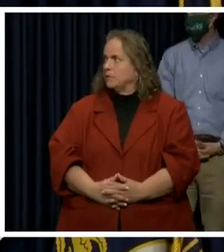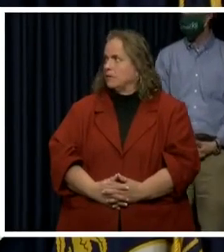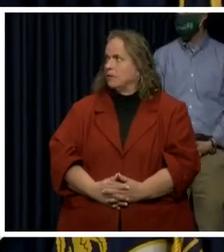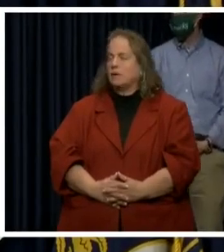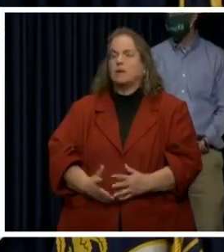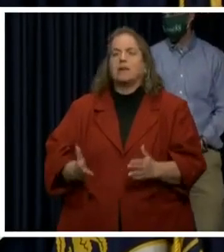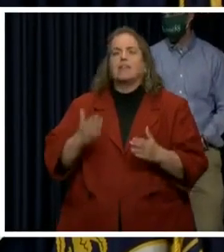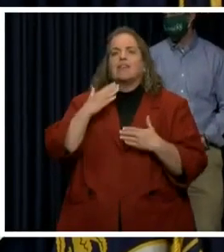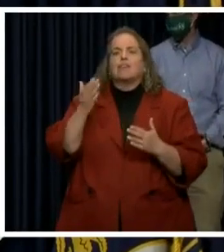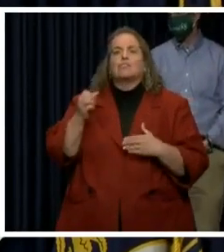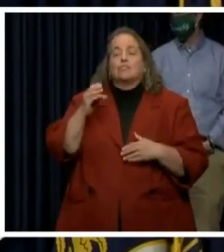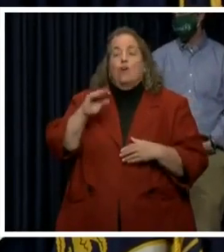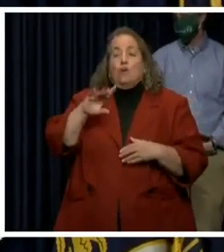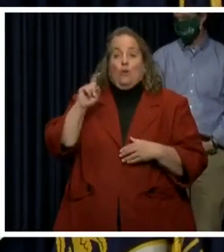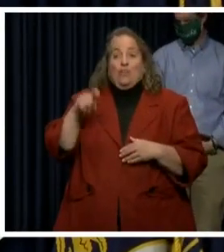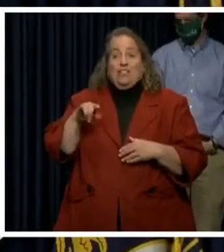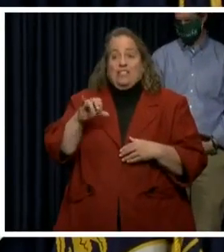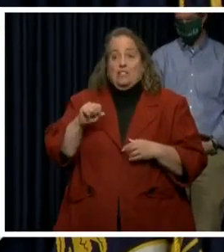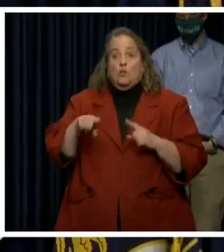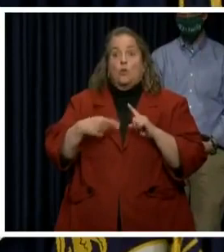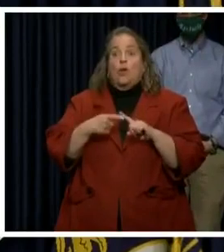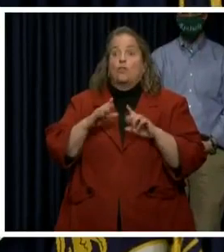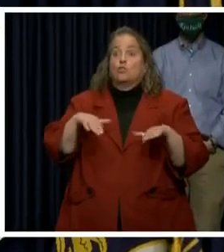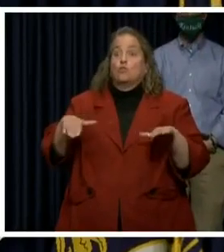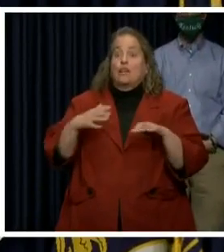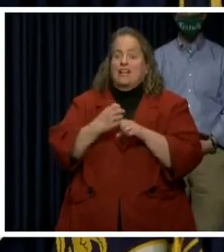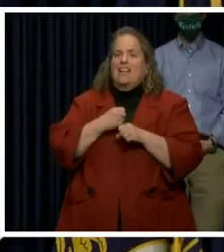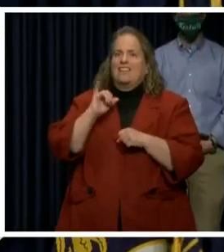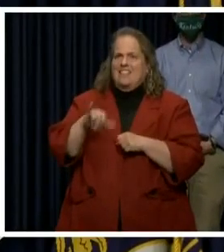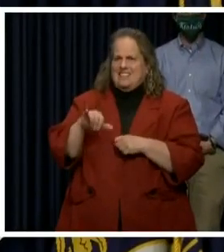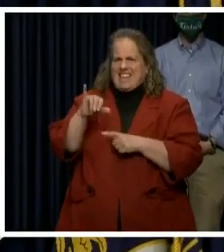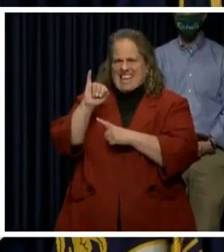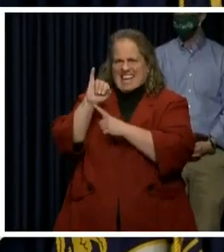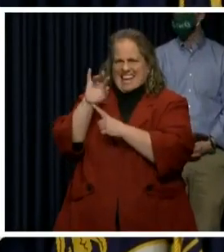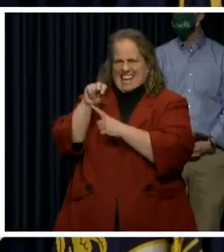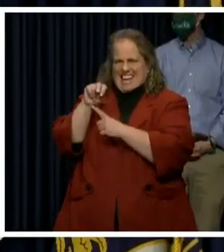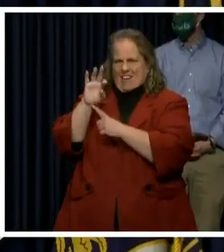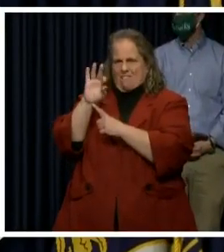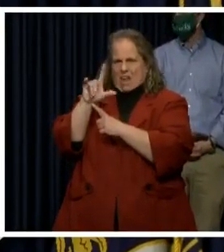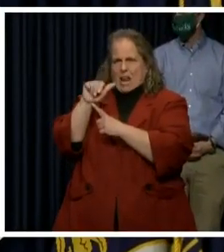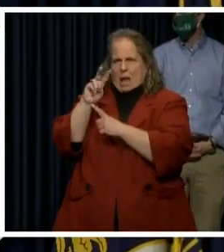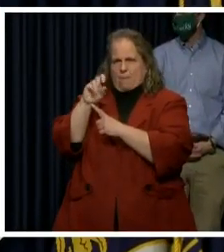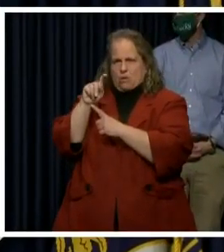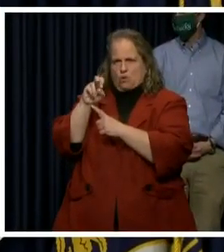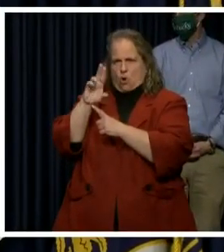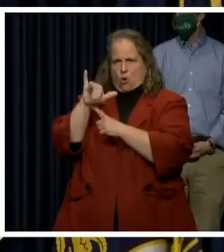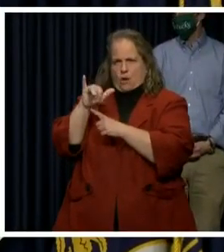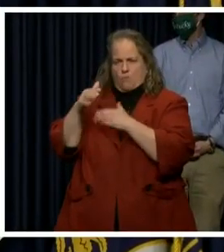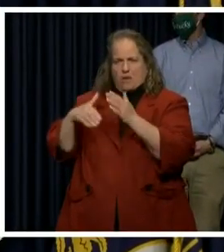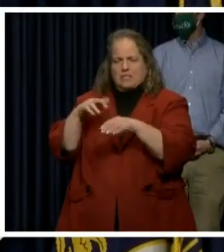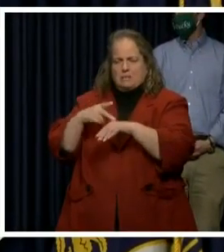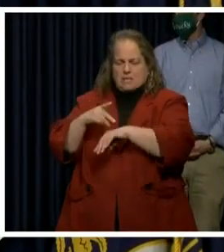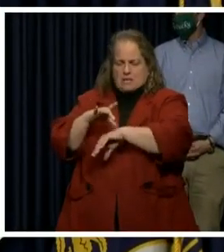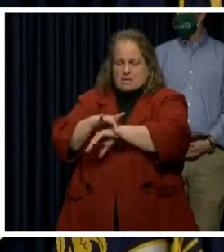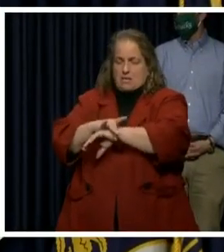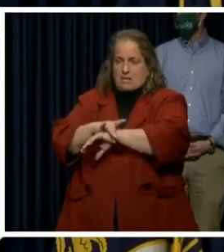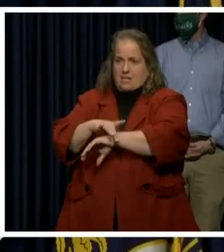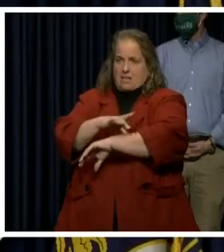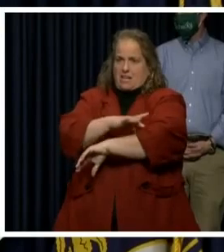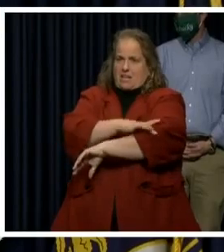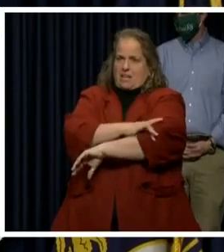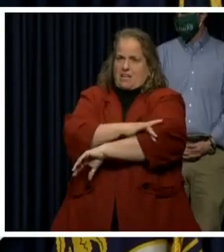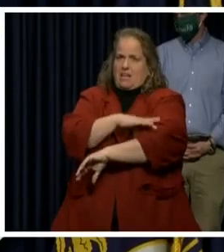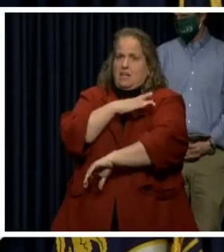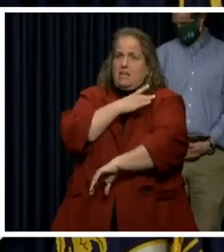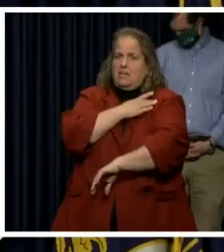Yeah, thank you. So the question is about when these children get this inflammatory process, and I didn't do a very clear job explaining that. I don't think we have